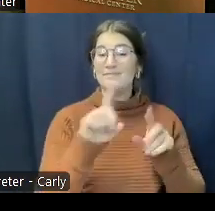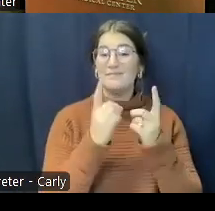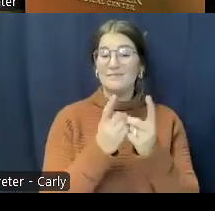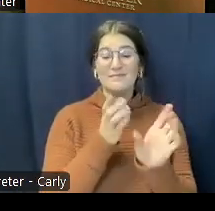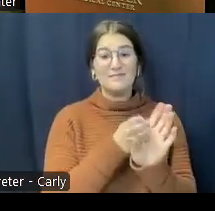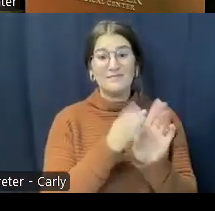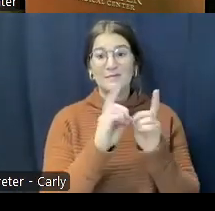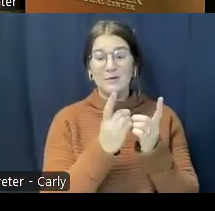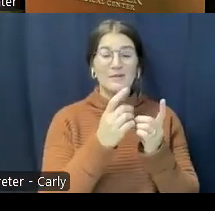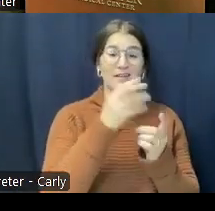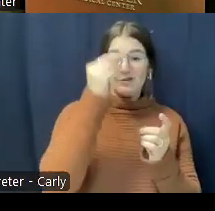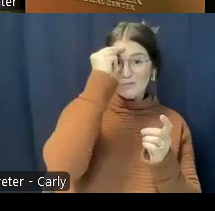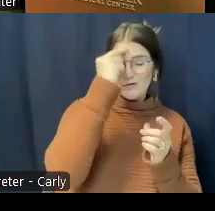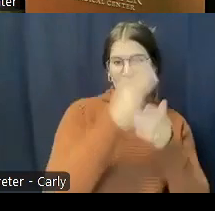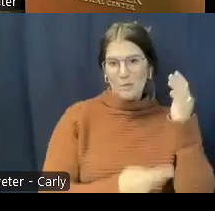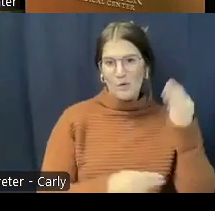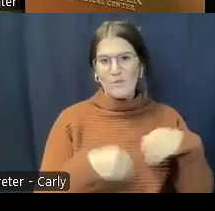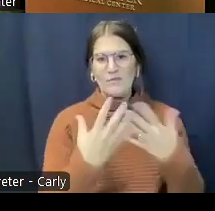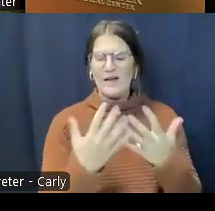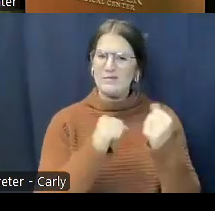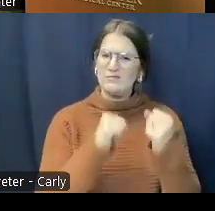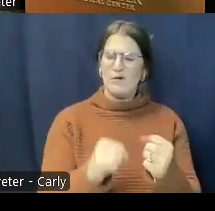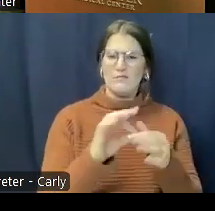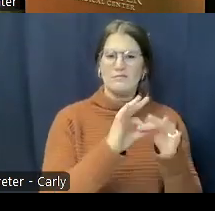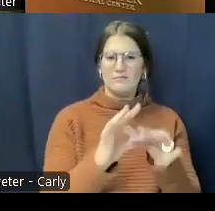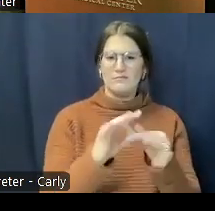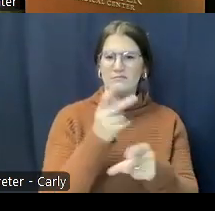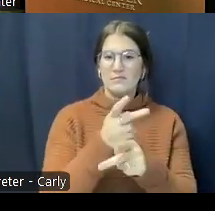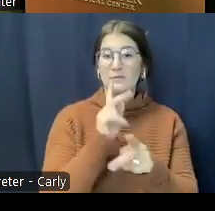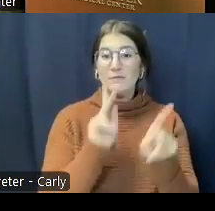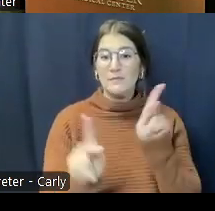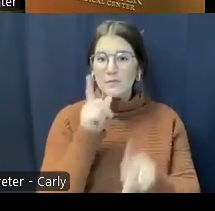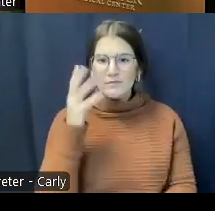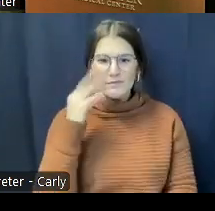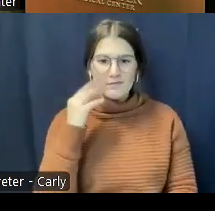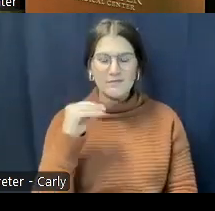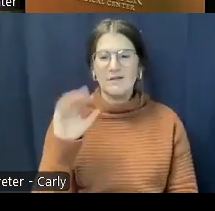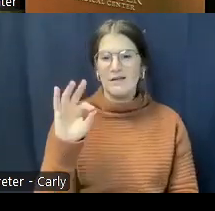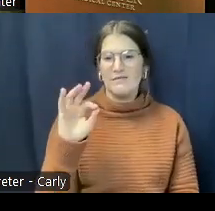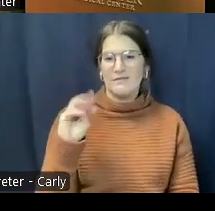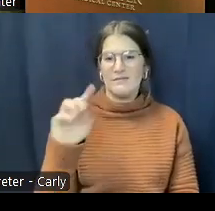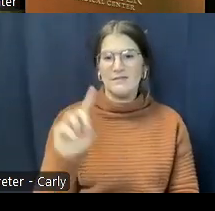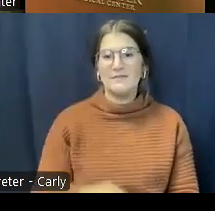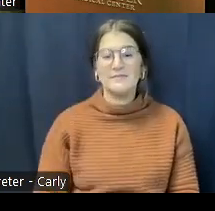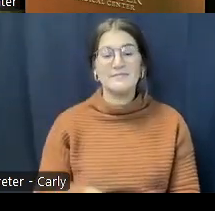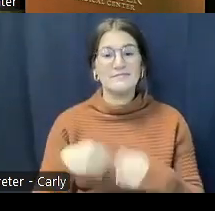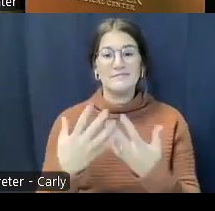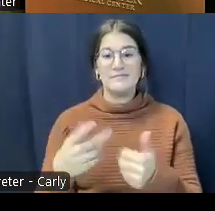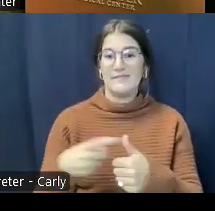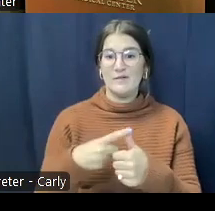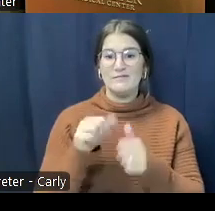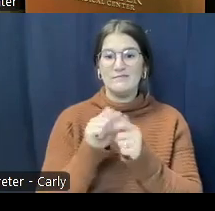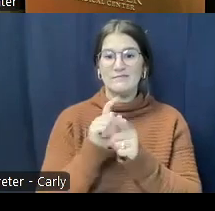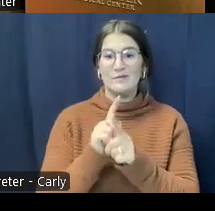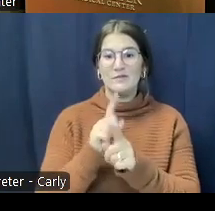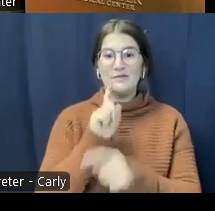strong relationship to provide care to patients with FND. Our program now offers one of the first ever fellowships in FND, and we are